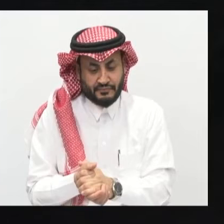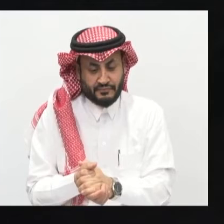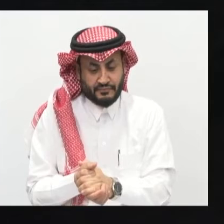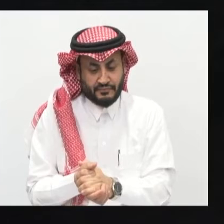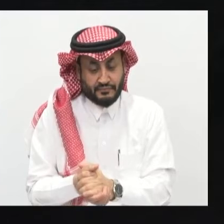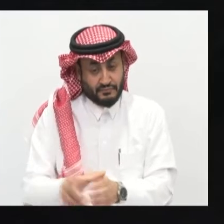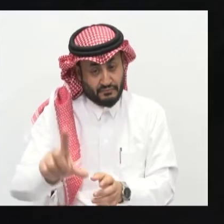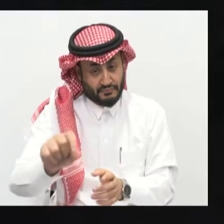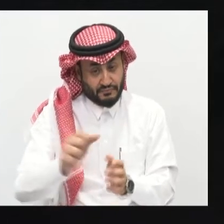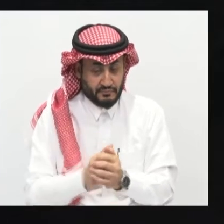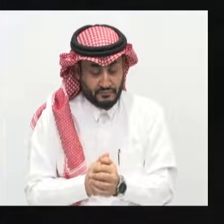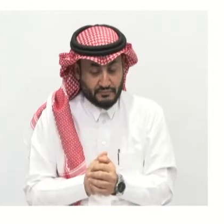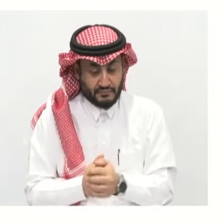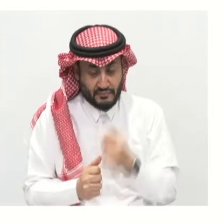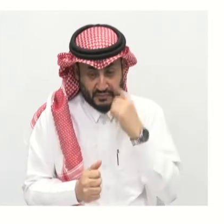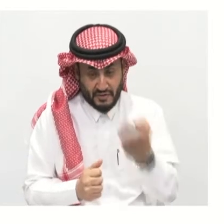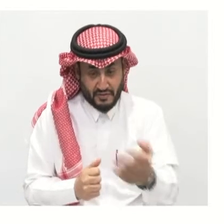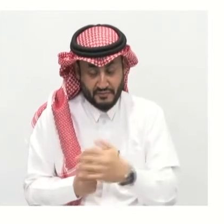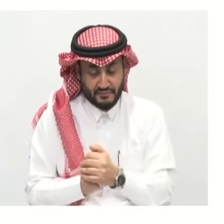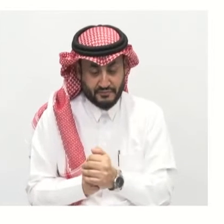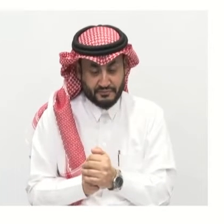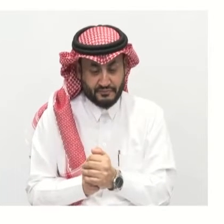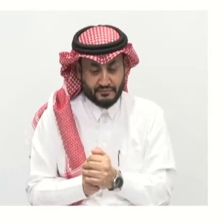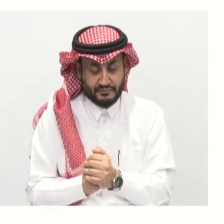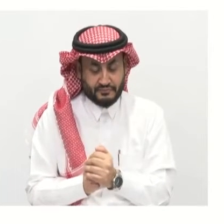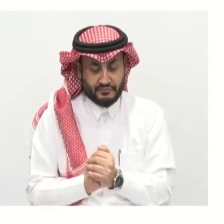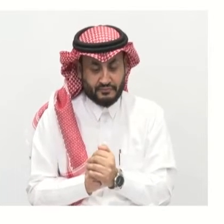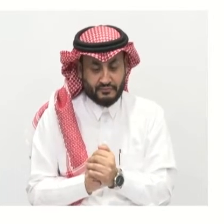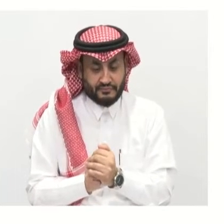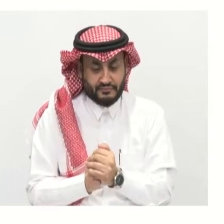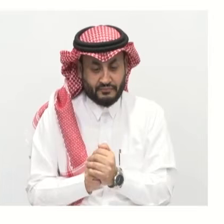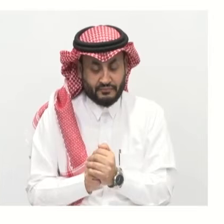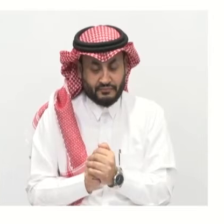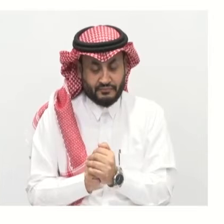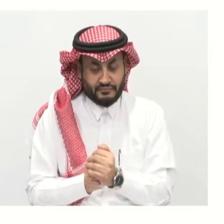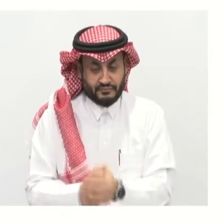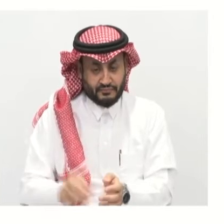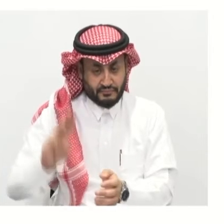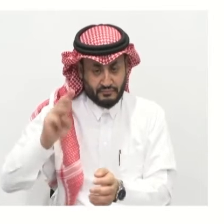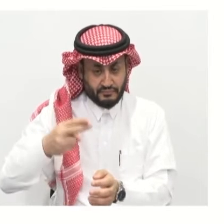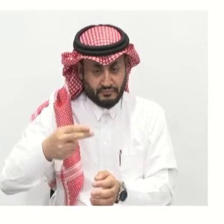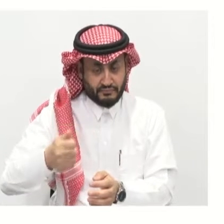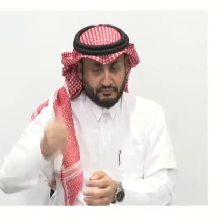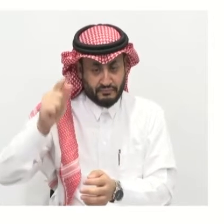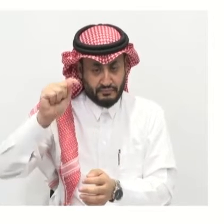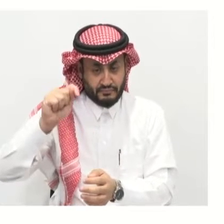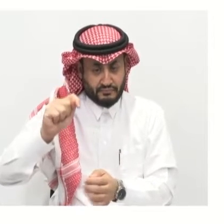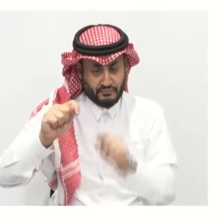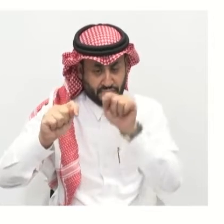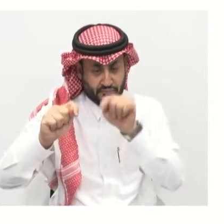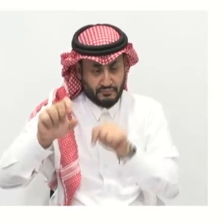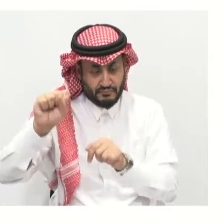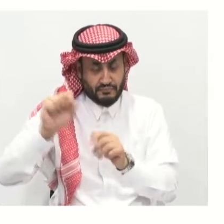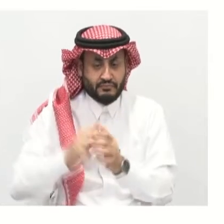What's the matter? Excellent. What's the matter? Let's write this down together. What's the matter? We start with a